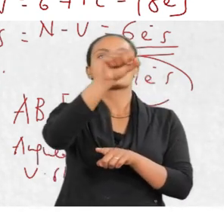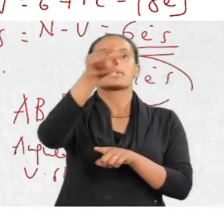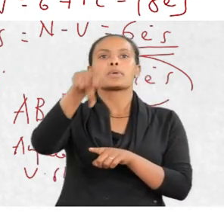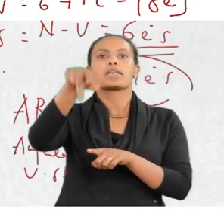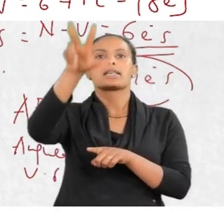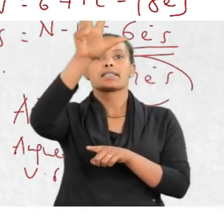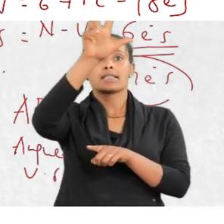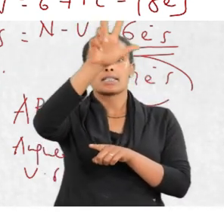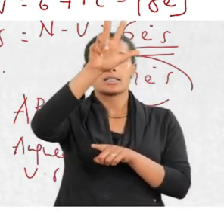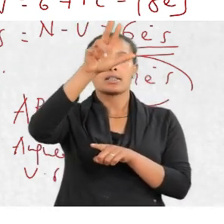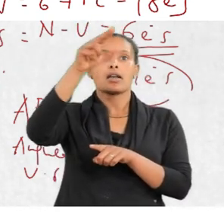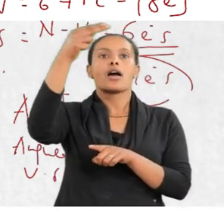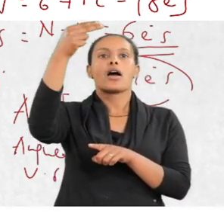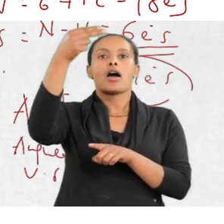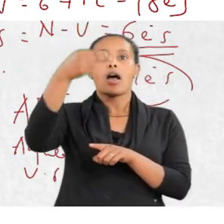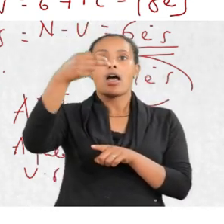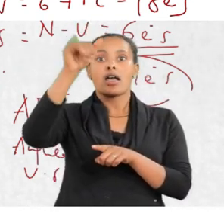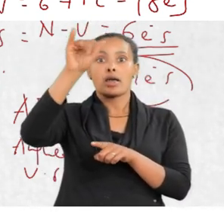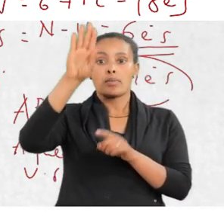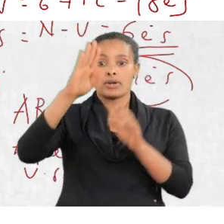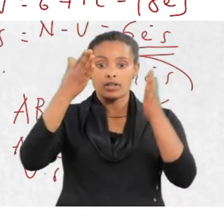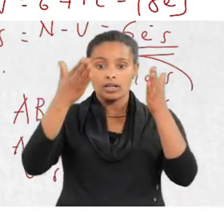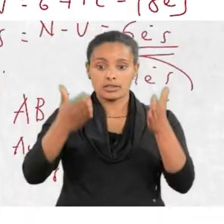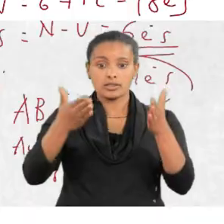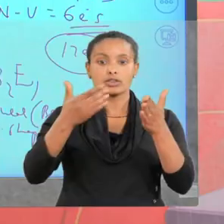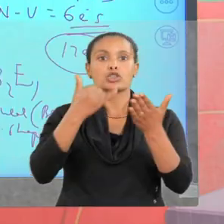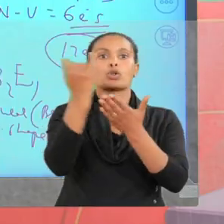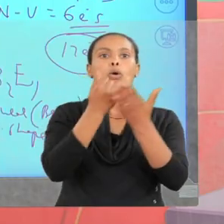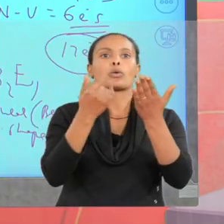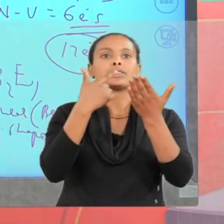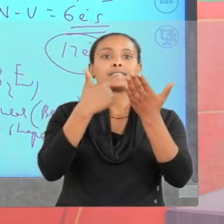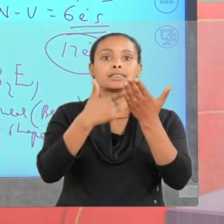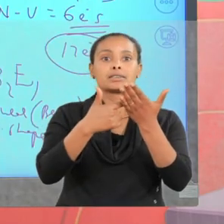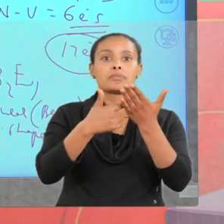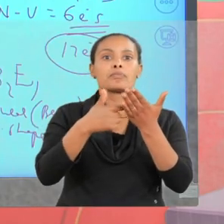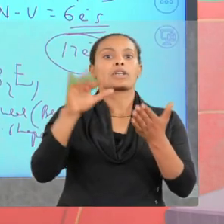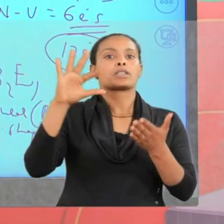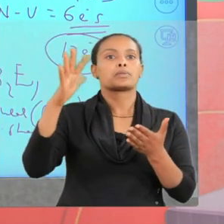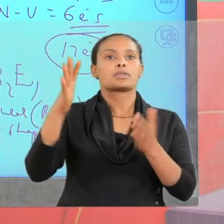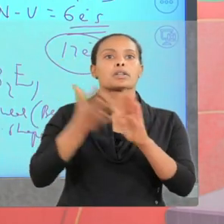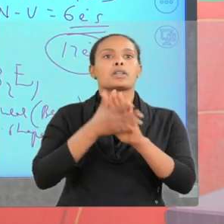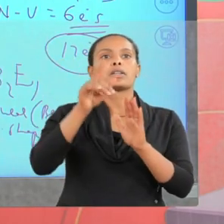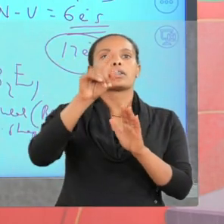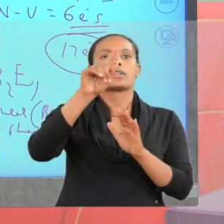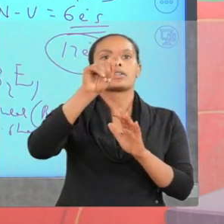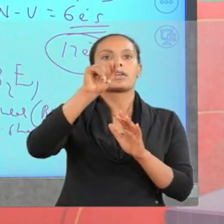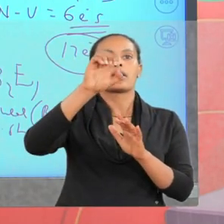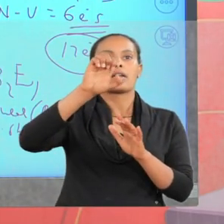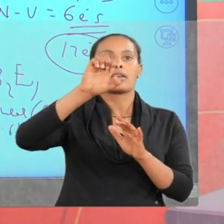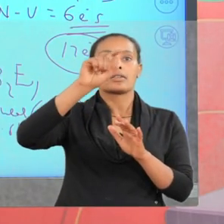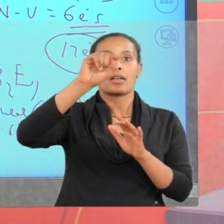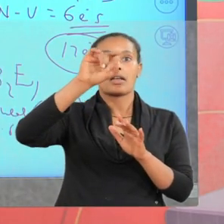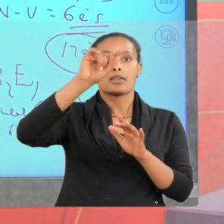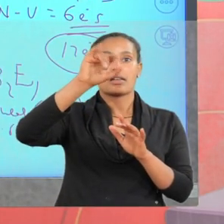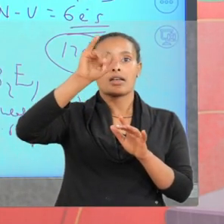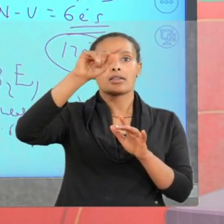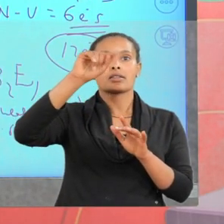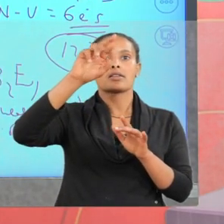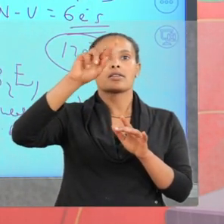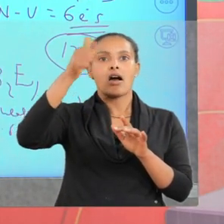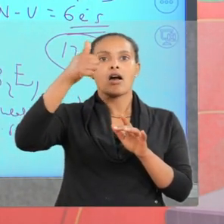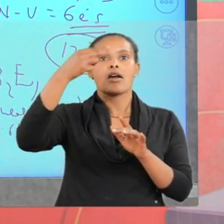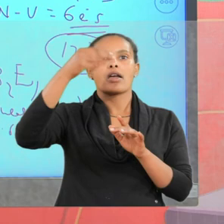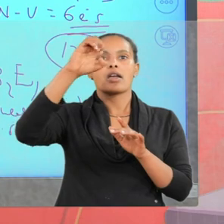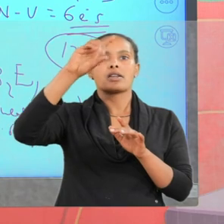sp3 hybridization. The geometry of this species is tetrahedral.